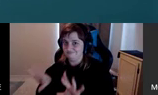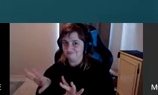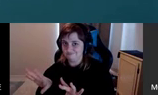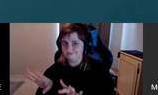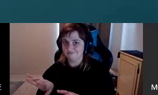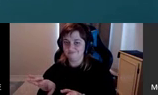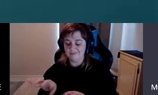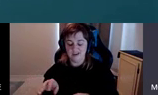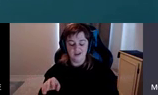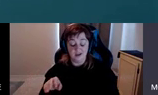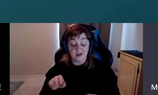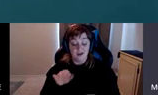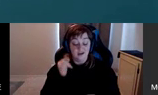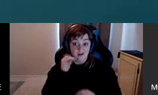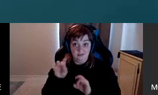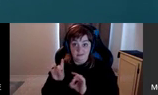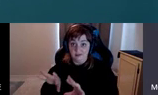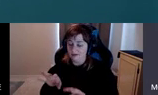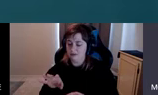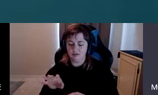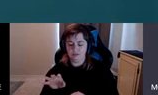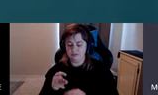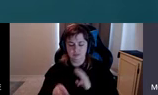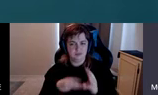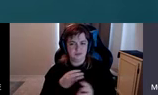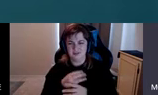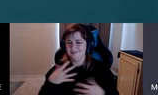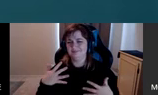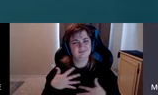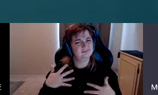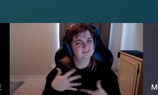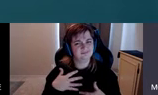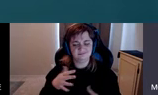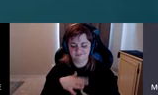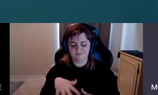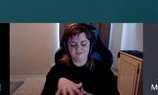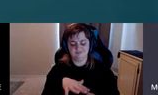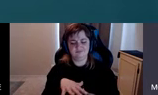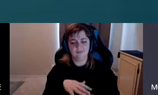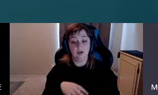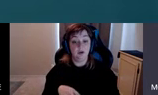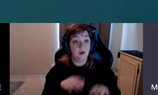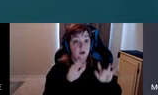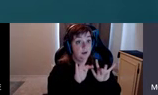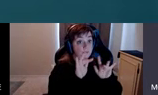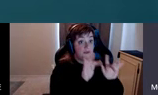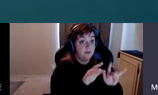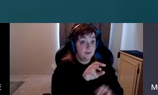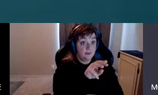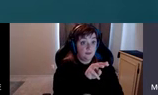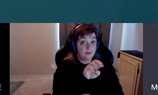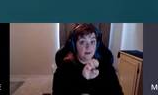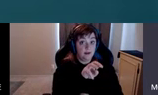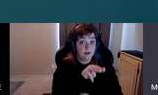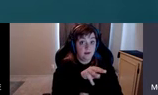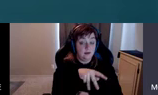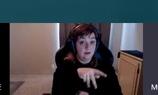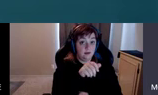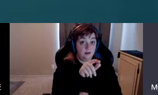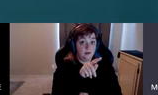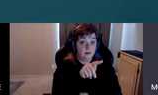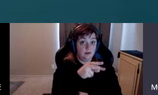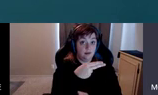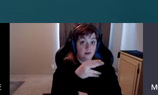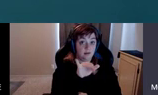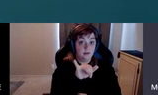and terrifying place. Right. And empathy is so different from sympathy as well. Exactly.